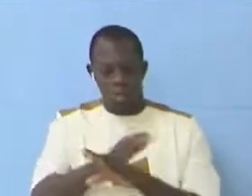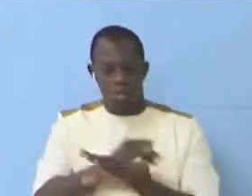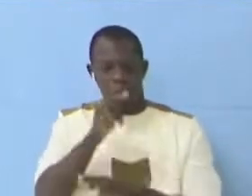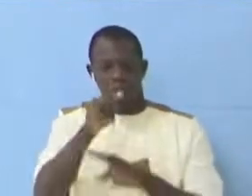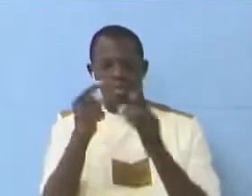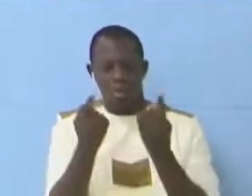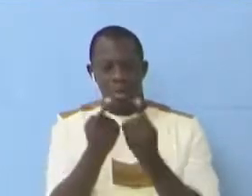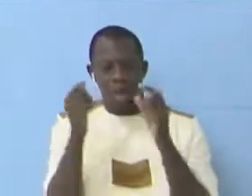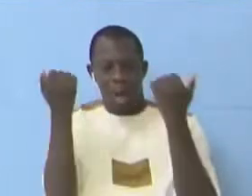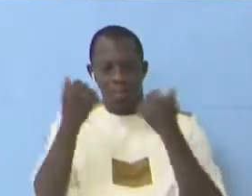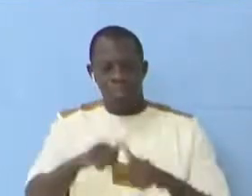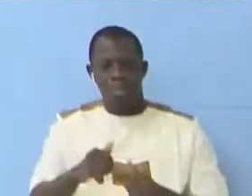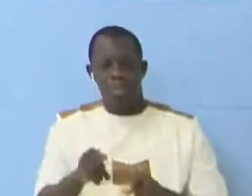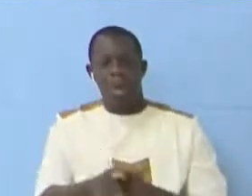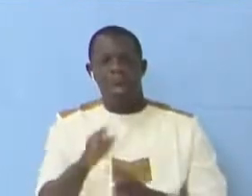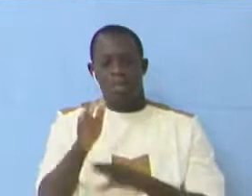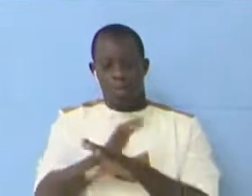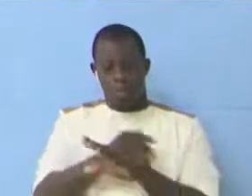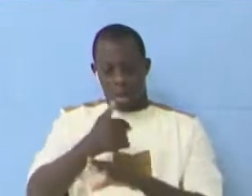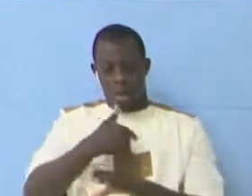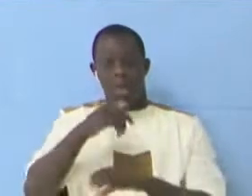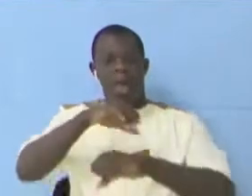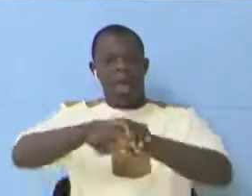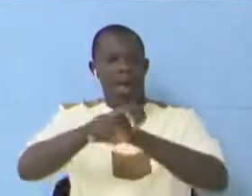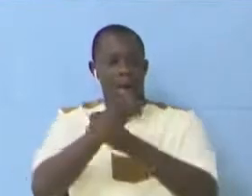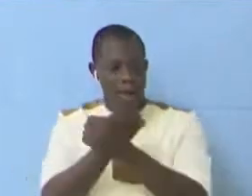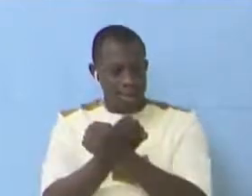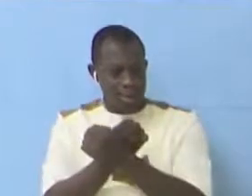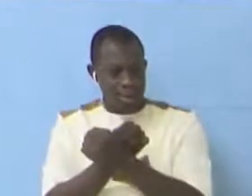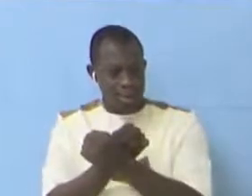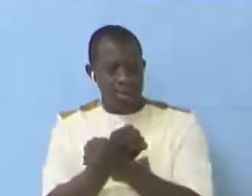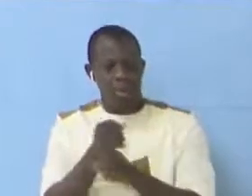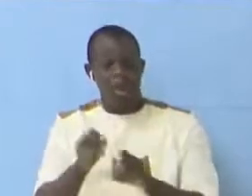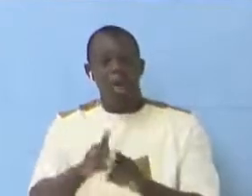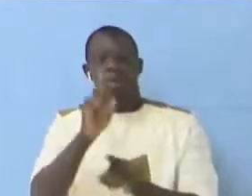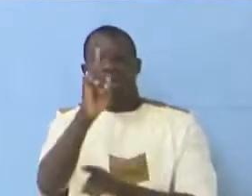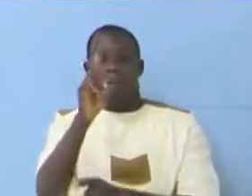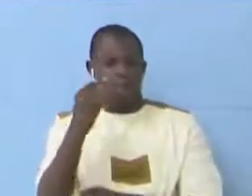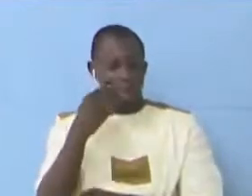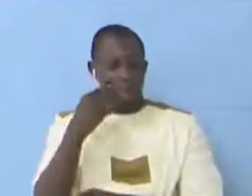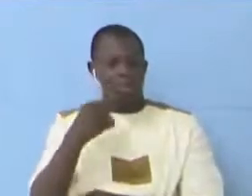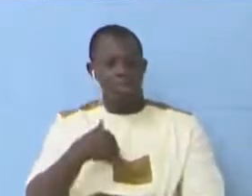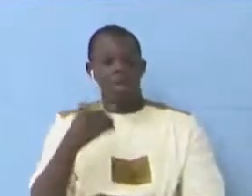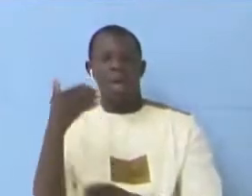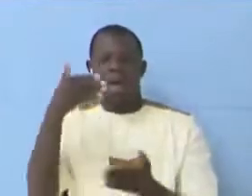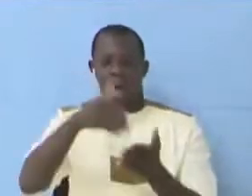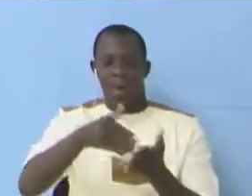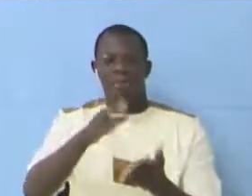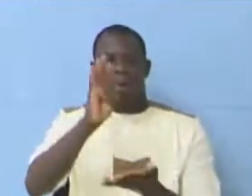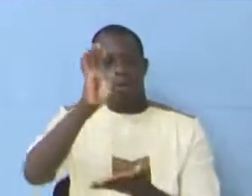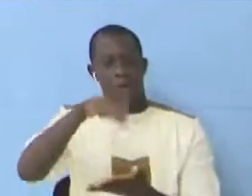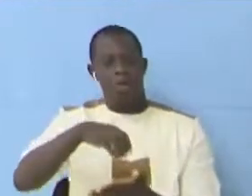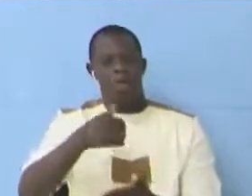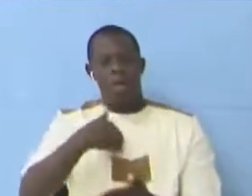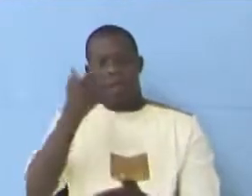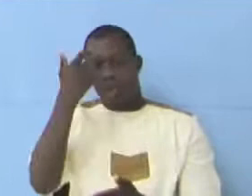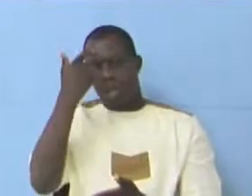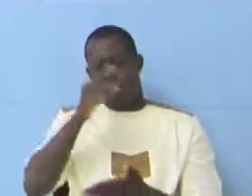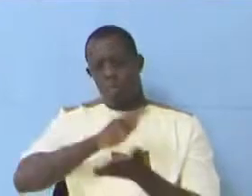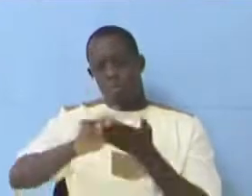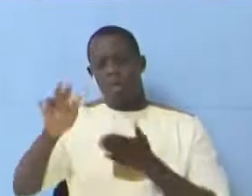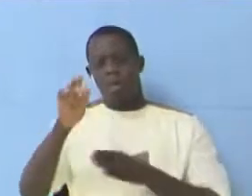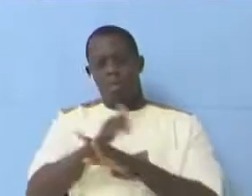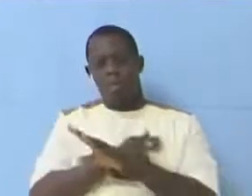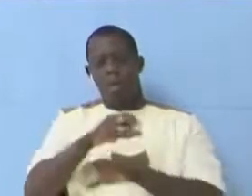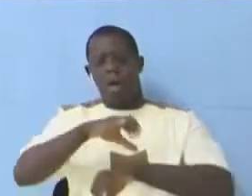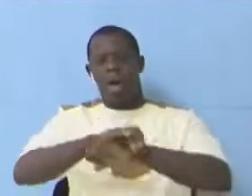balaa loolu. Before I was arrested. balaa maa jàpp. One day I came to Banjul, I think a week before my arrest. lu dem si